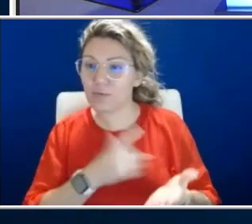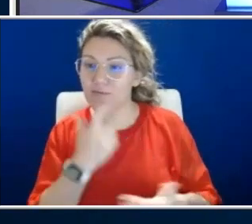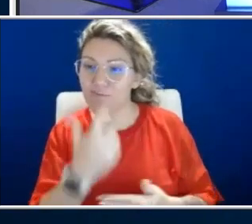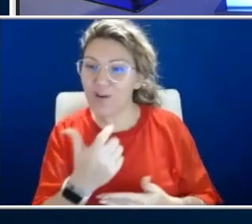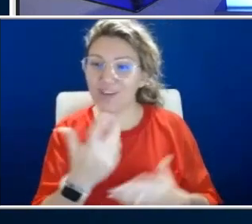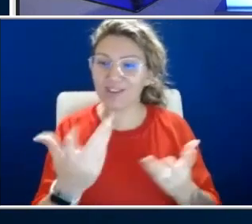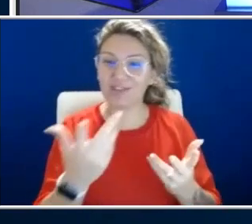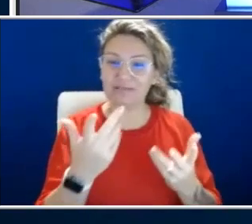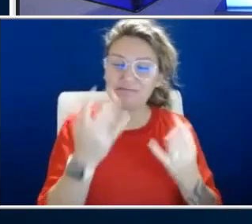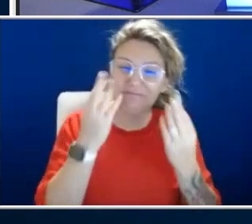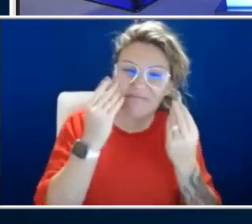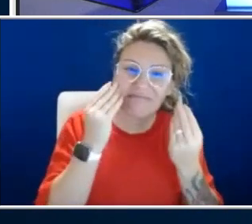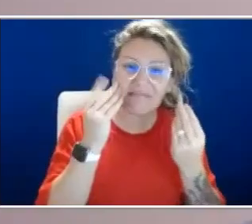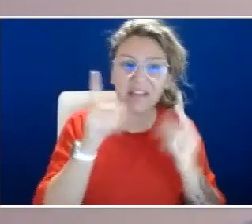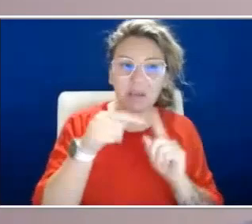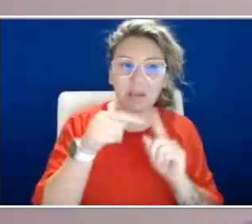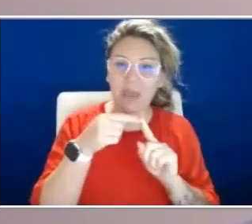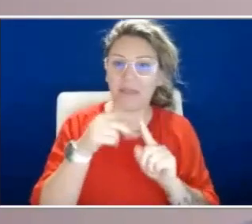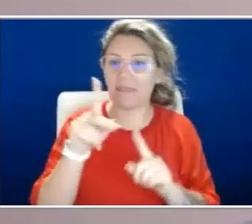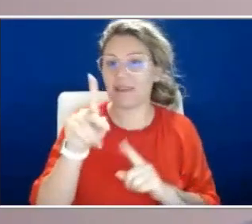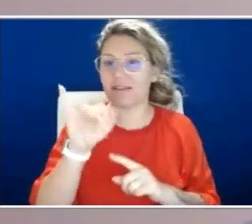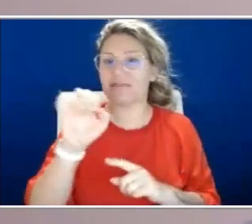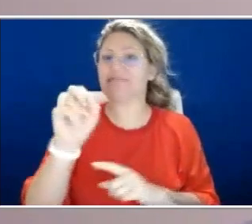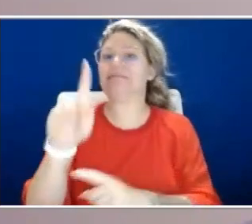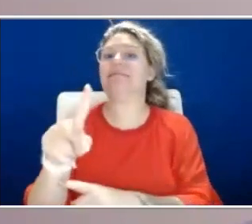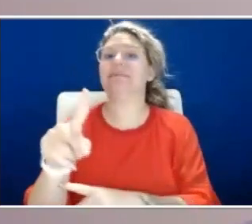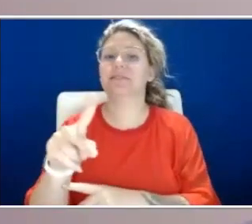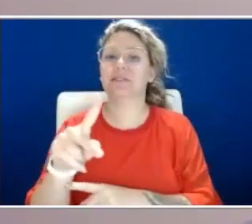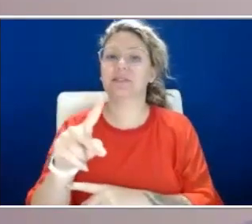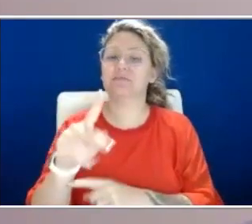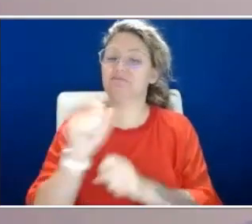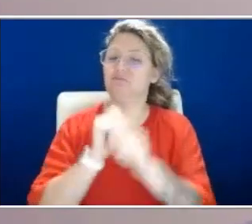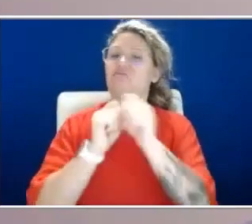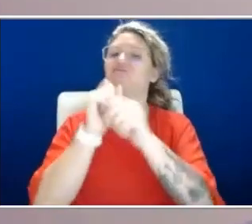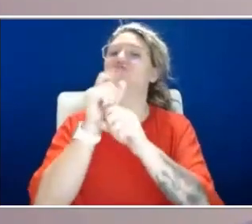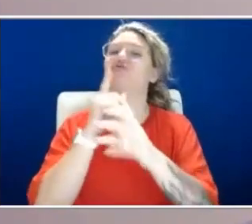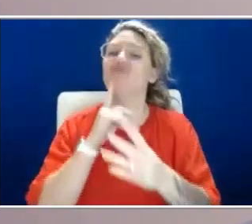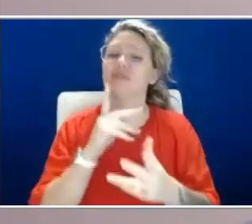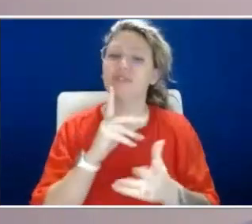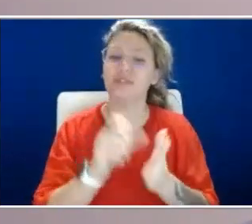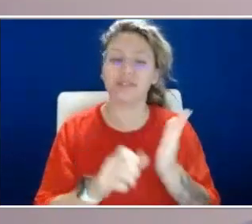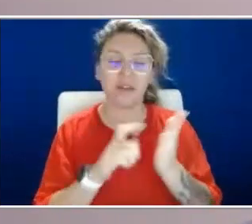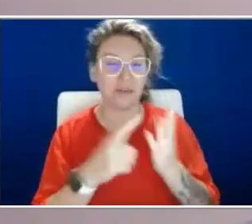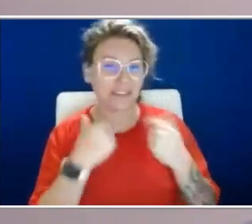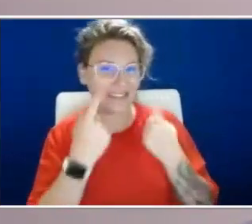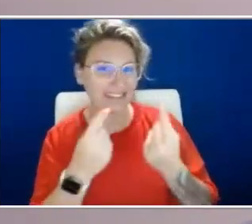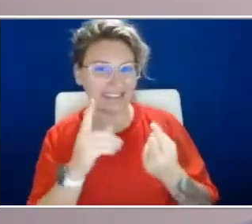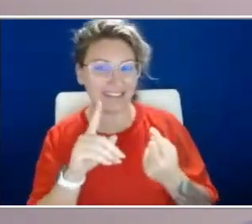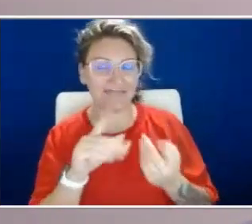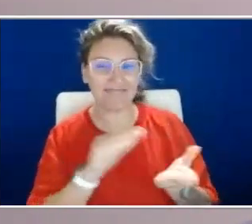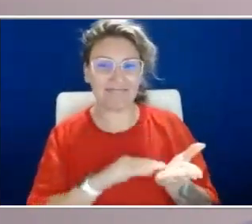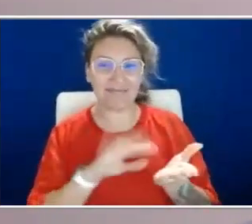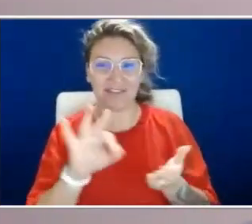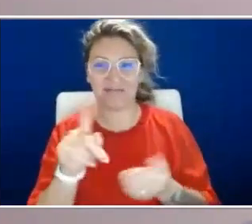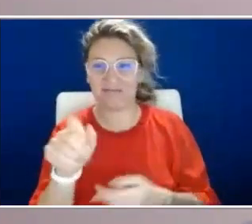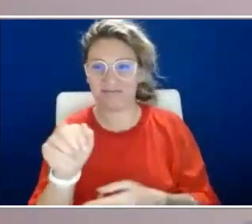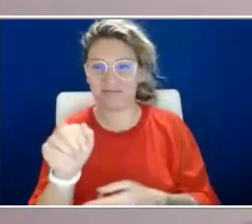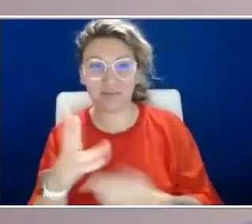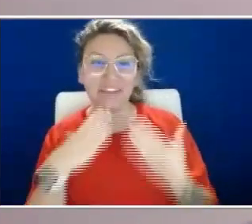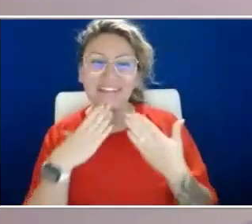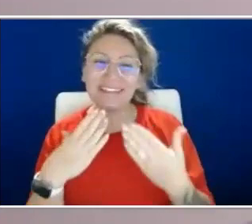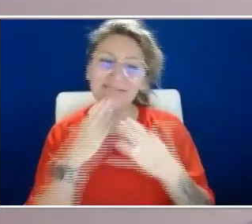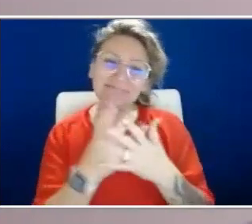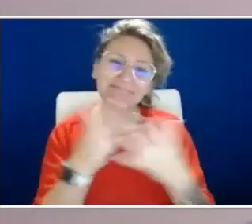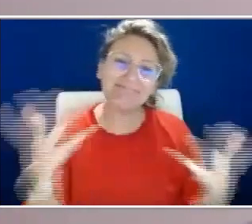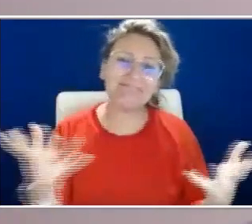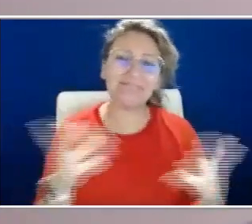DIEP reconstruction procedure. Yeah, I just want to tell Dr. Farmer, like I've been telling her from the beginning, thank you.